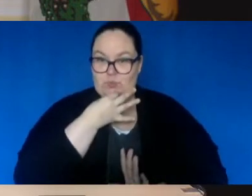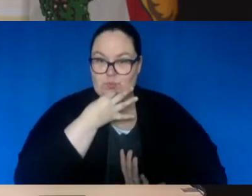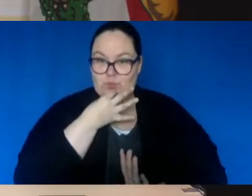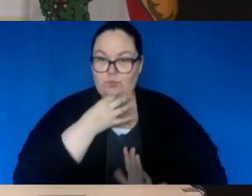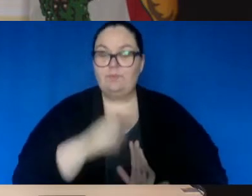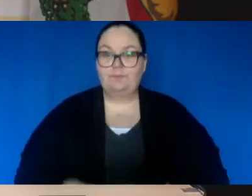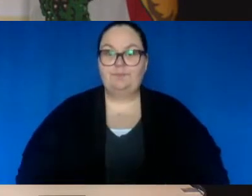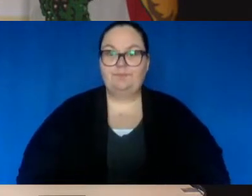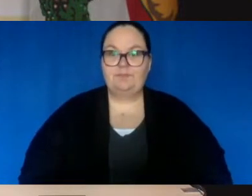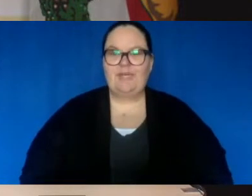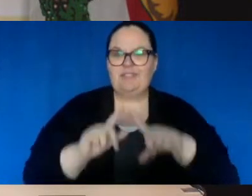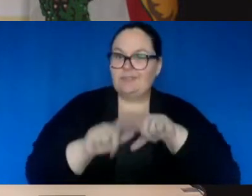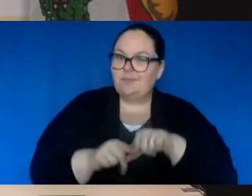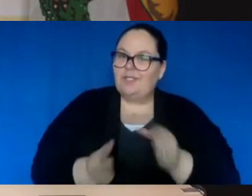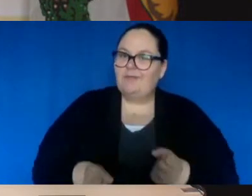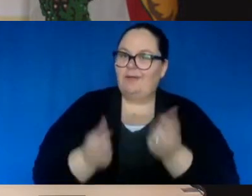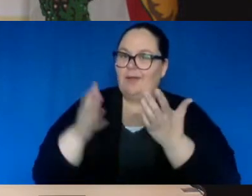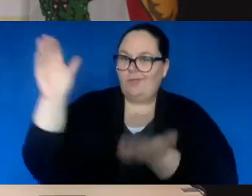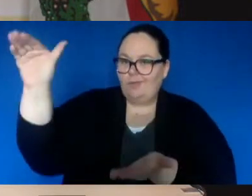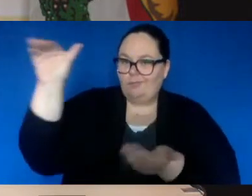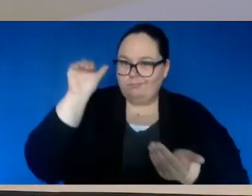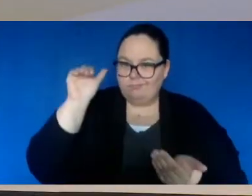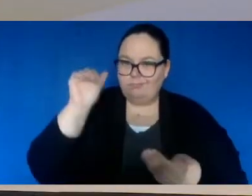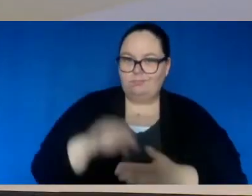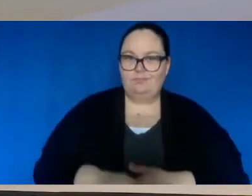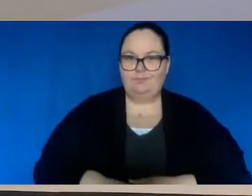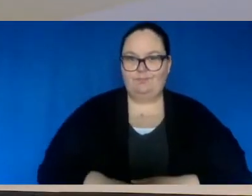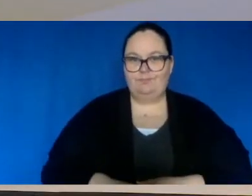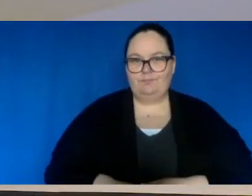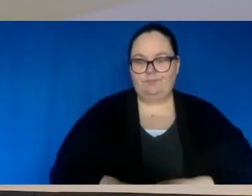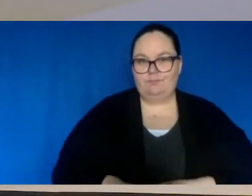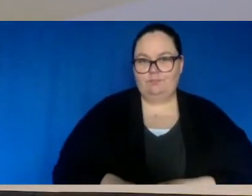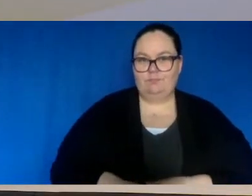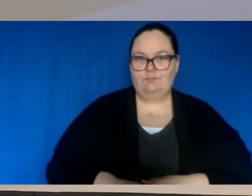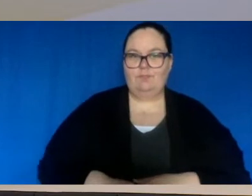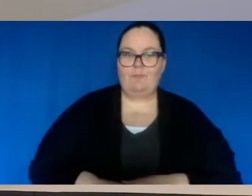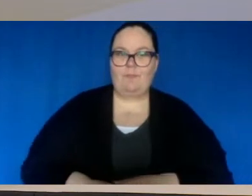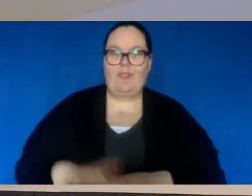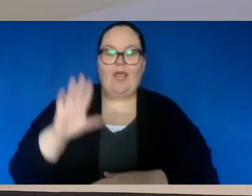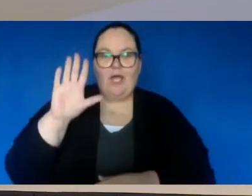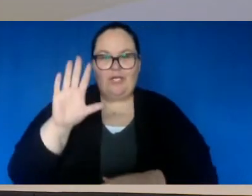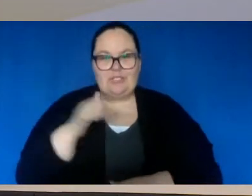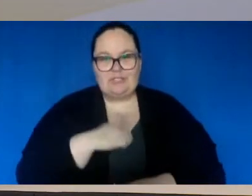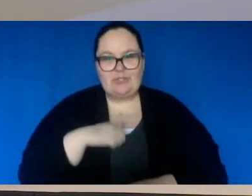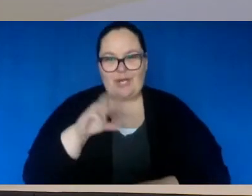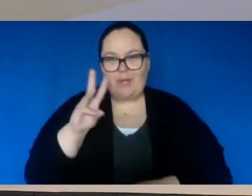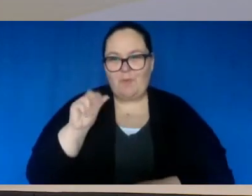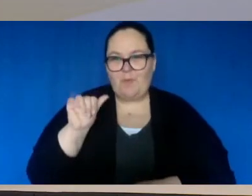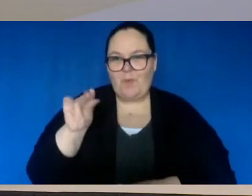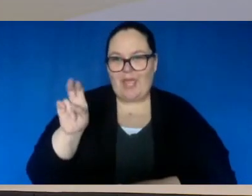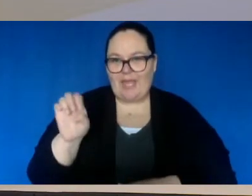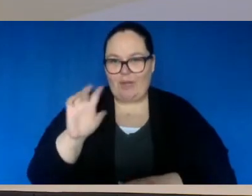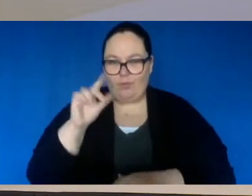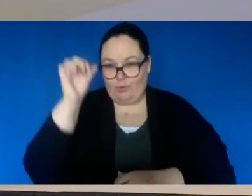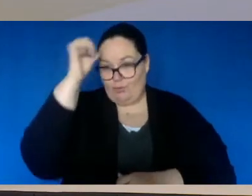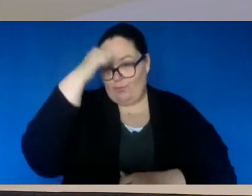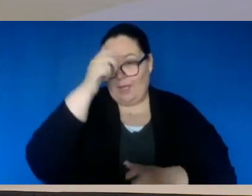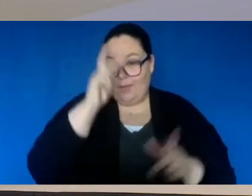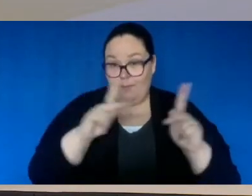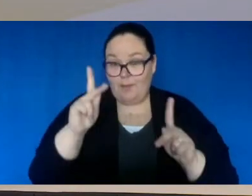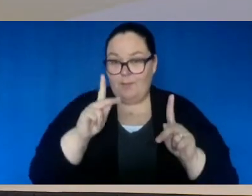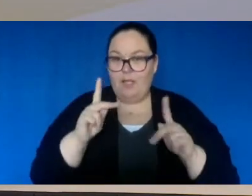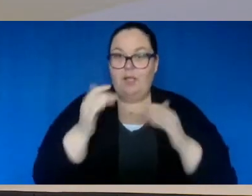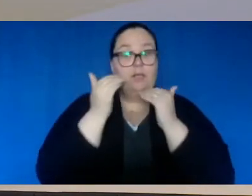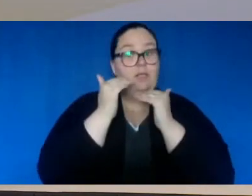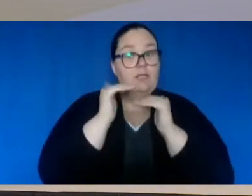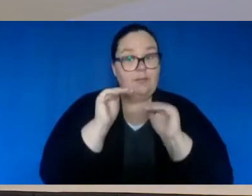based on our supply. I think it's just worth Thank you both very much. Wayne, it's just worth reminding people as well. We only get a certain amount of vaccine